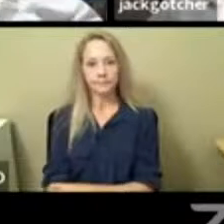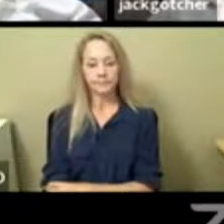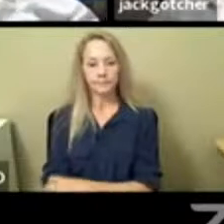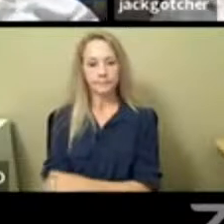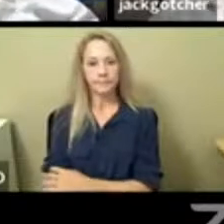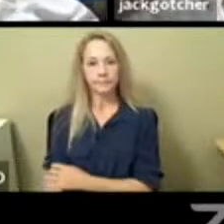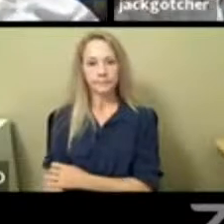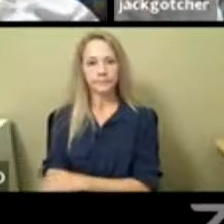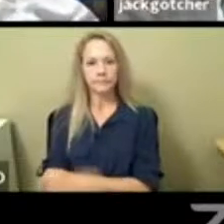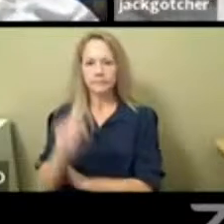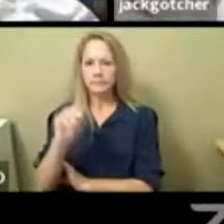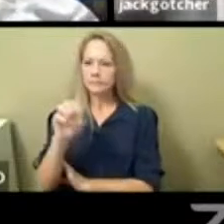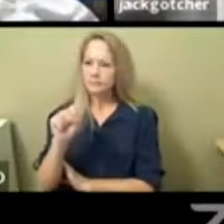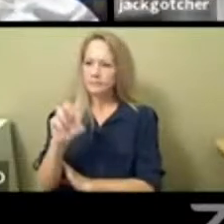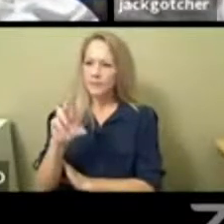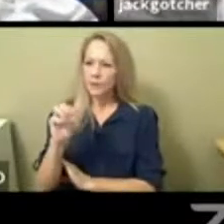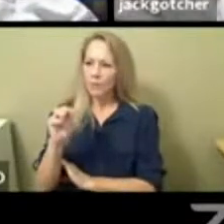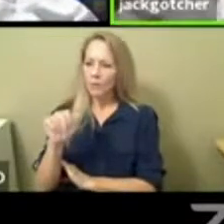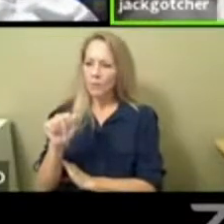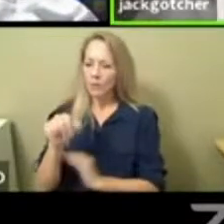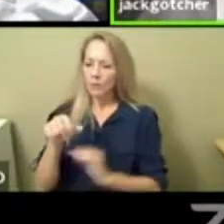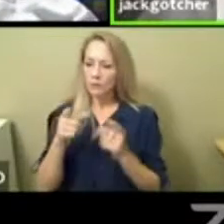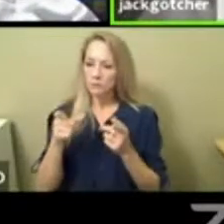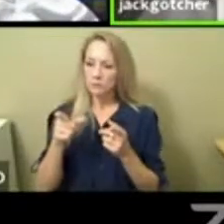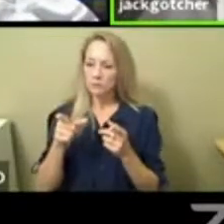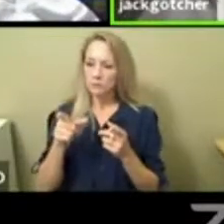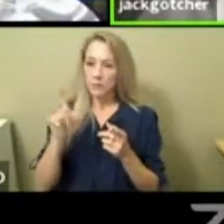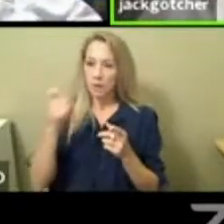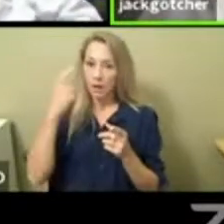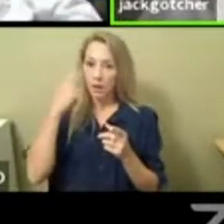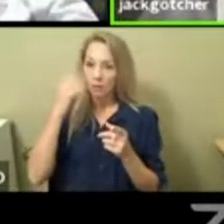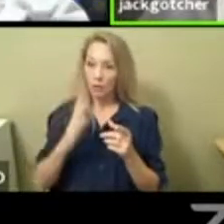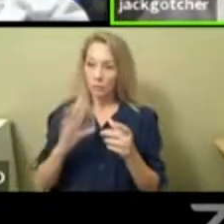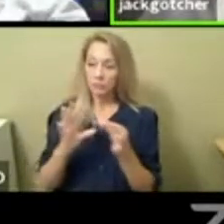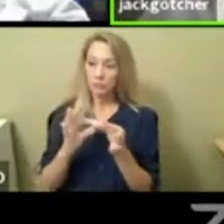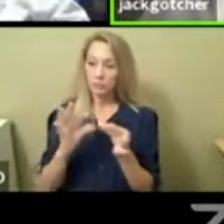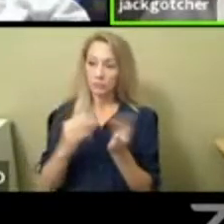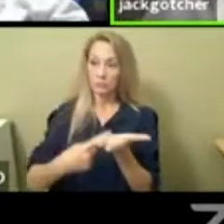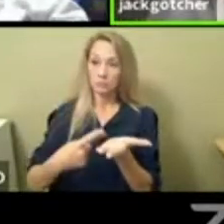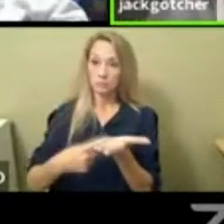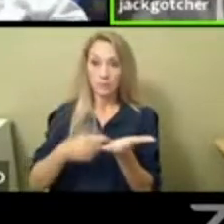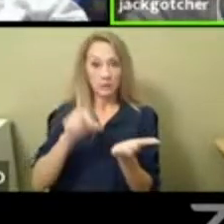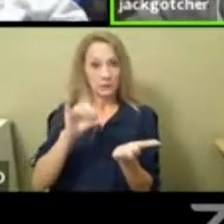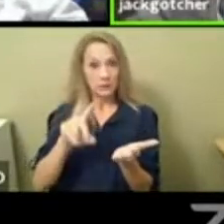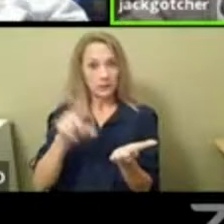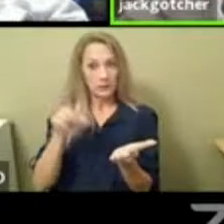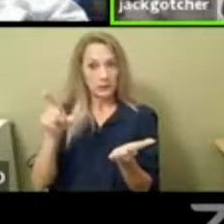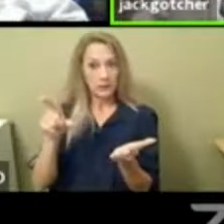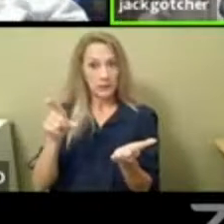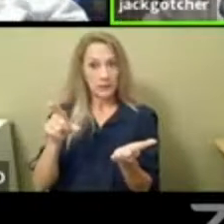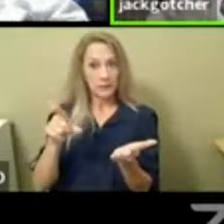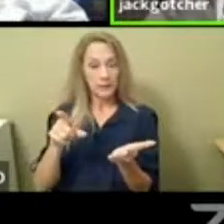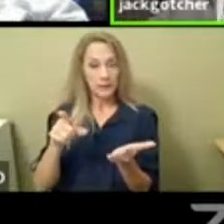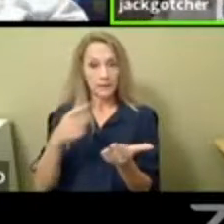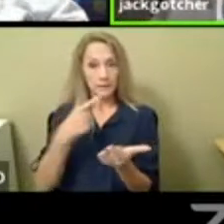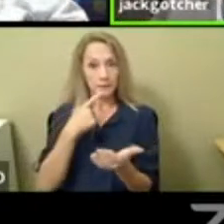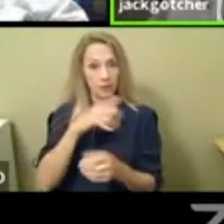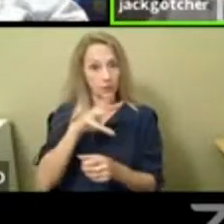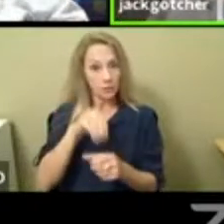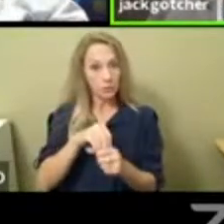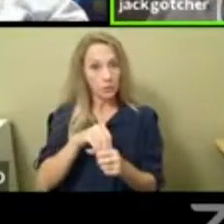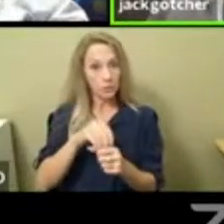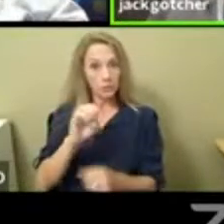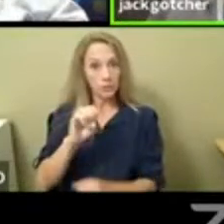Ms. Romo, when he discussed that, did he indicate that that included an executive